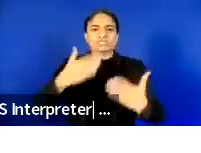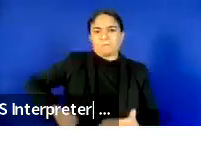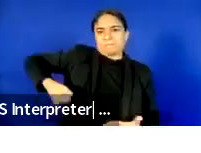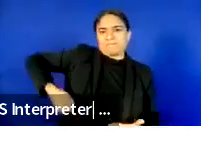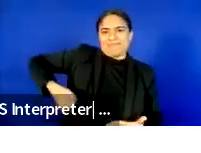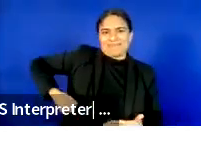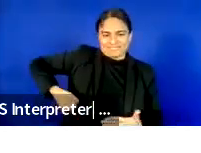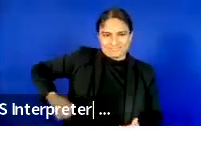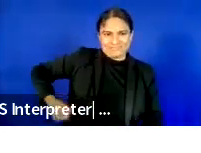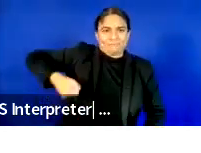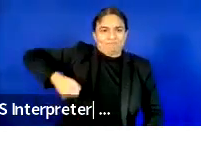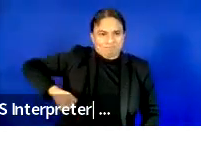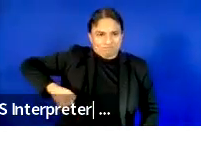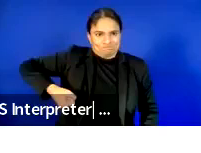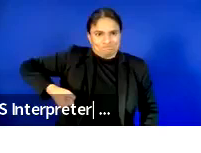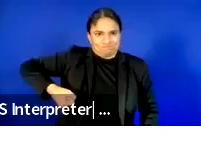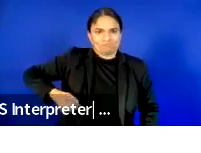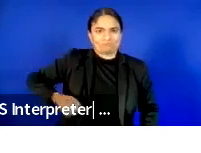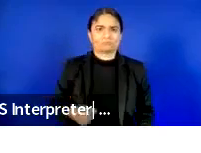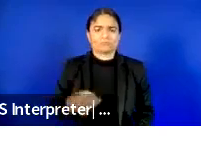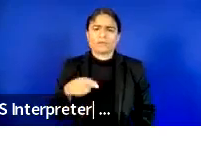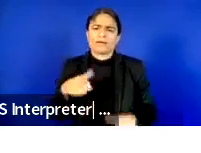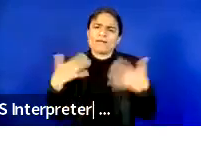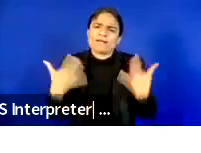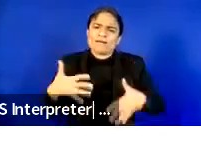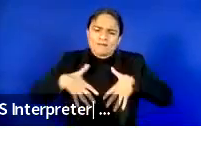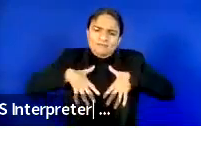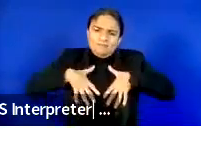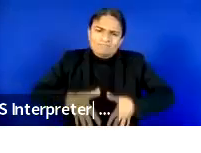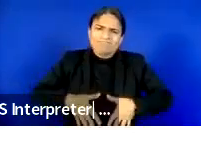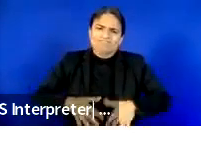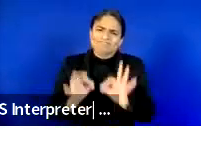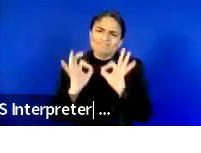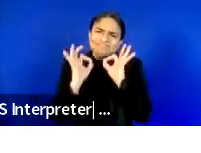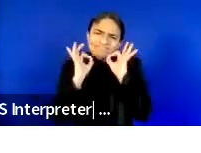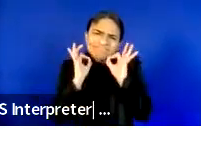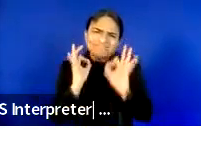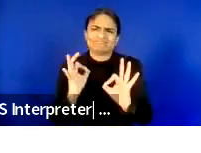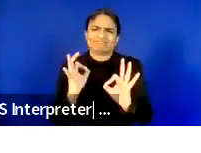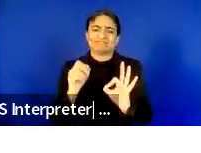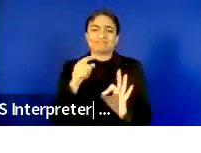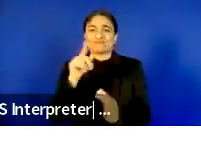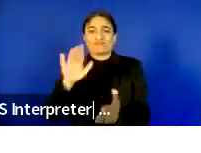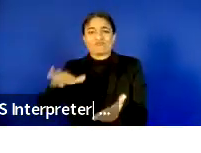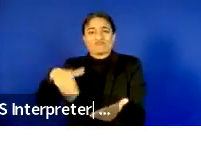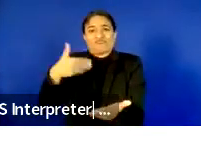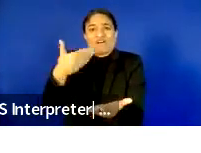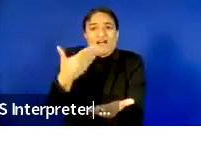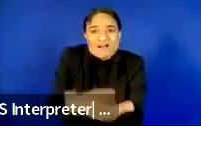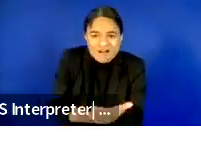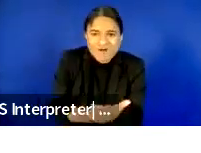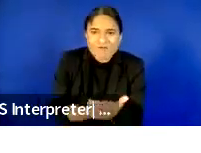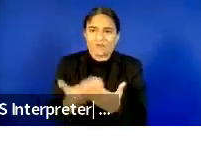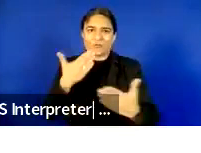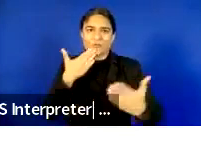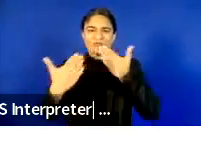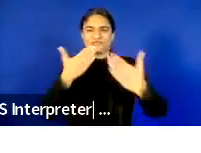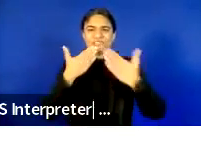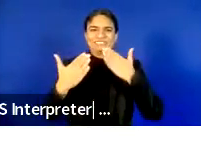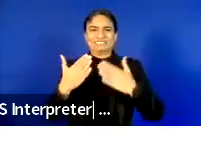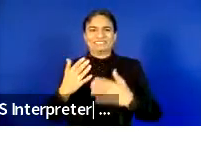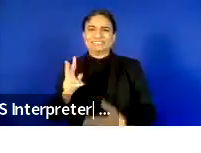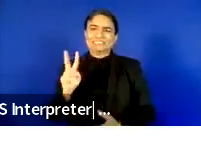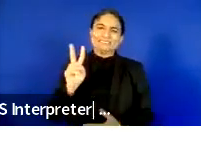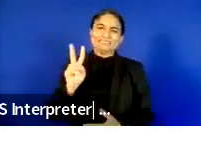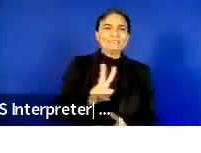at the BKK arena, there were already volunteers who will support you, assist you in